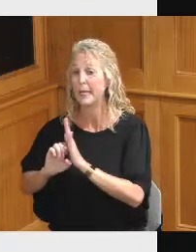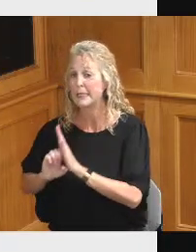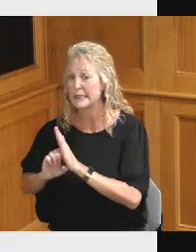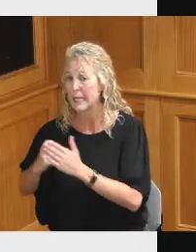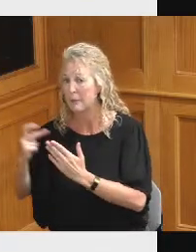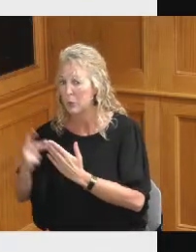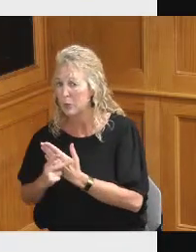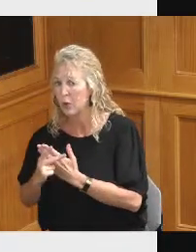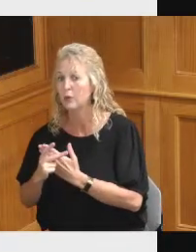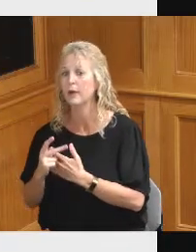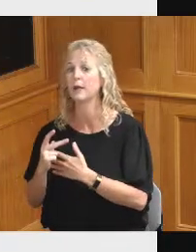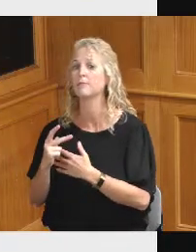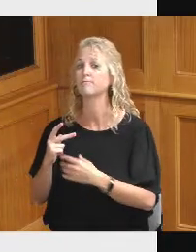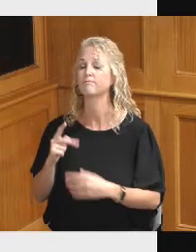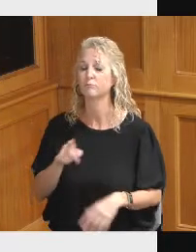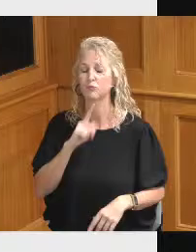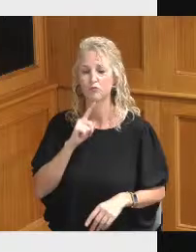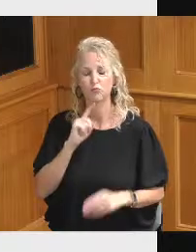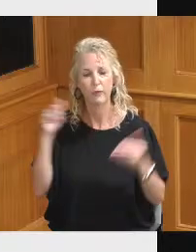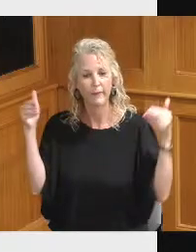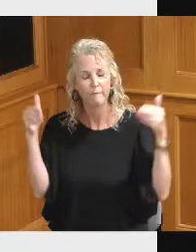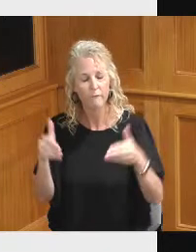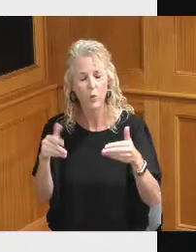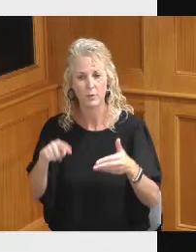some efforts to directly attack the problem.